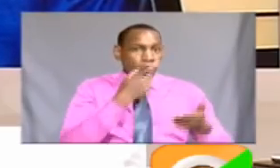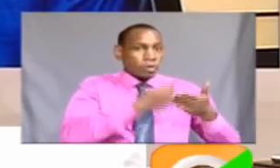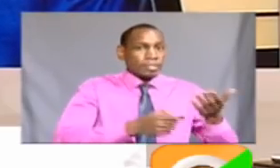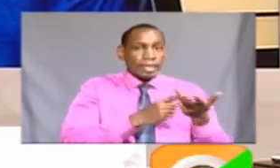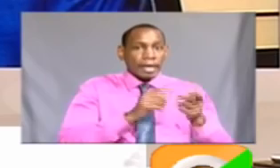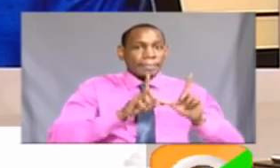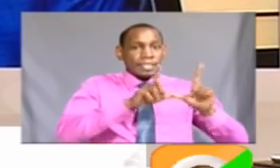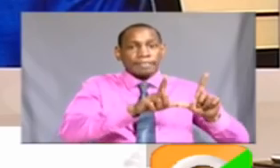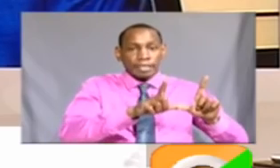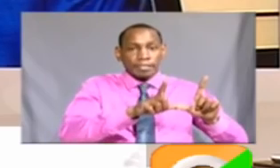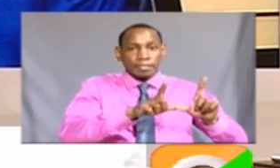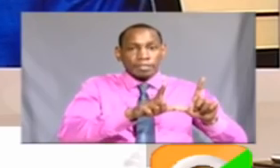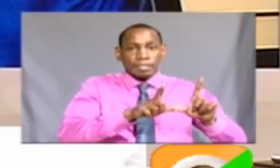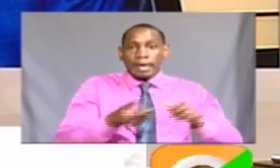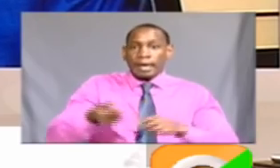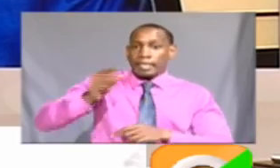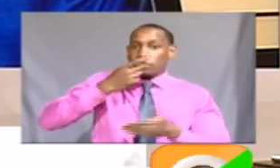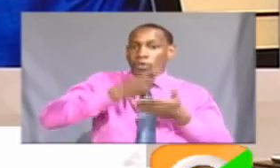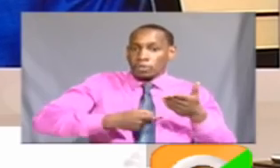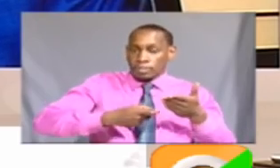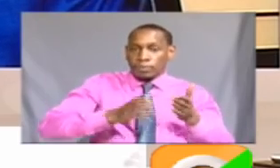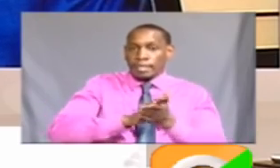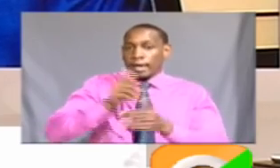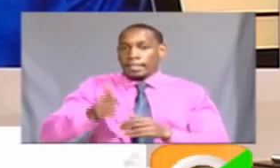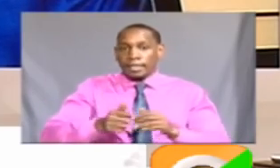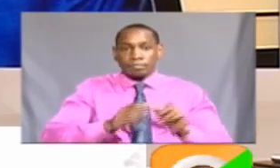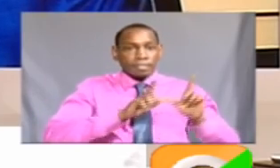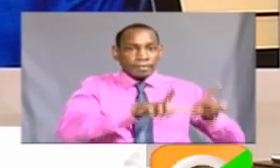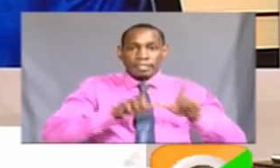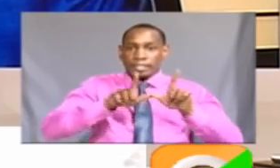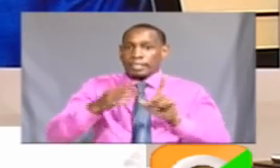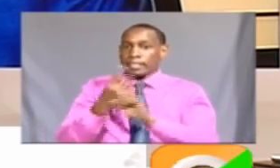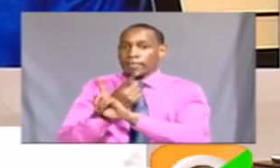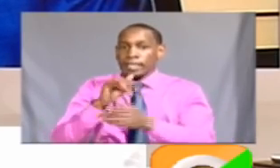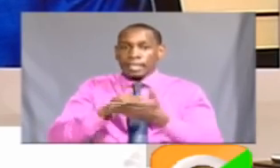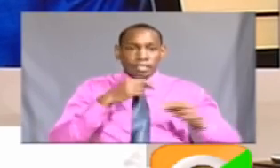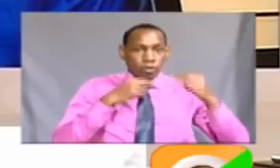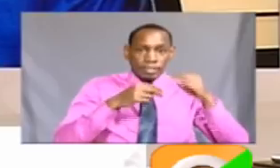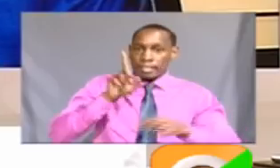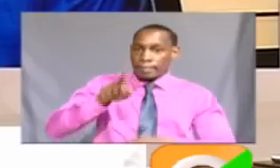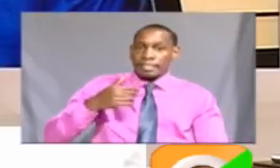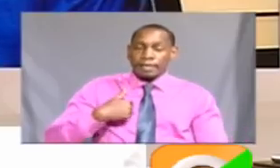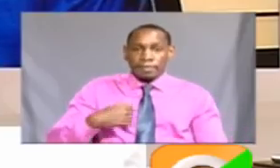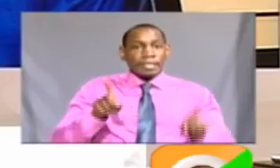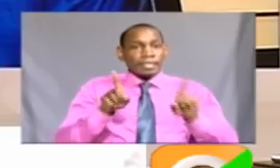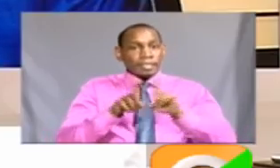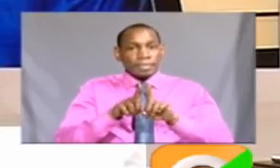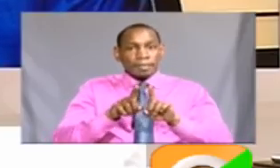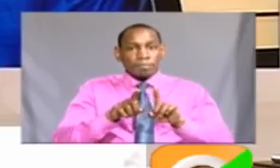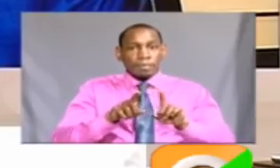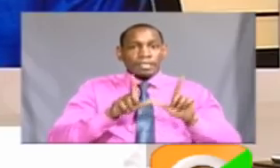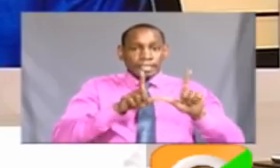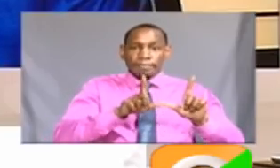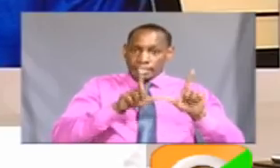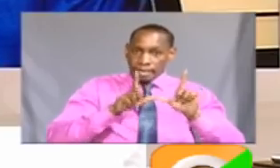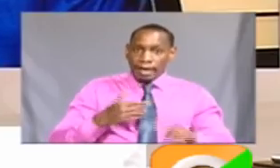this would cost? Because this seems to be an extra cost in addition to all the other certification that eateries are required to have and probably have already complied